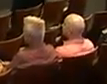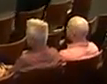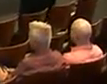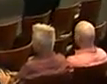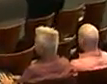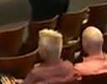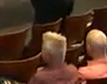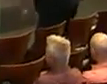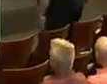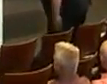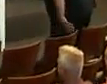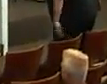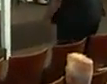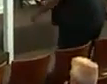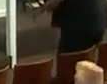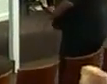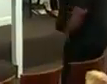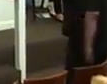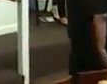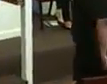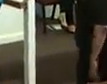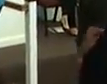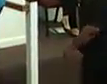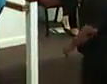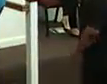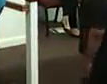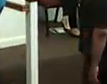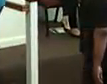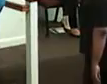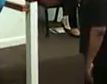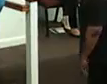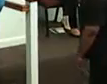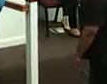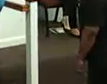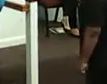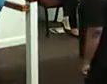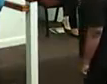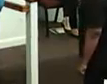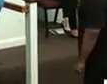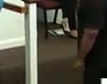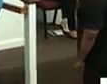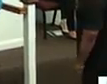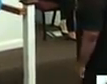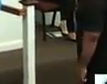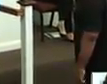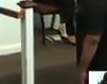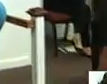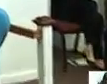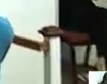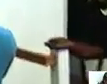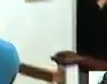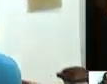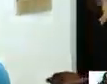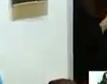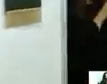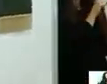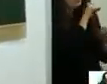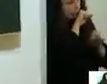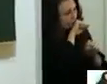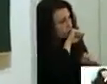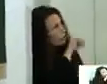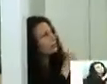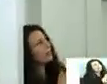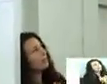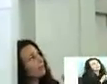Extend your hand for the blessing. Our Father, God, Mother, Creator, we love you, we thank